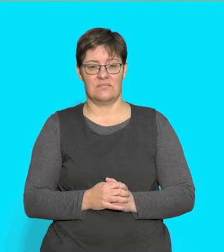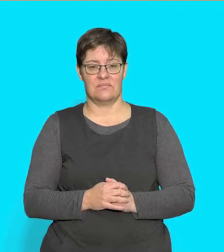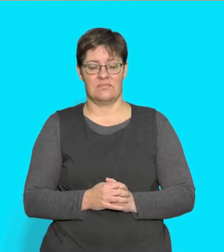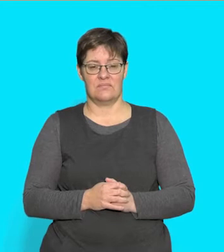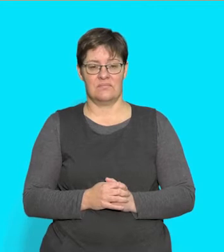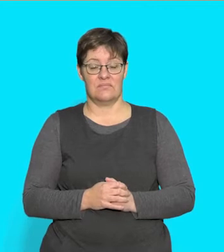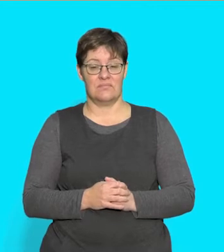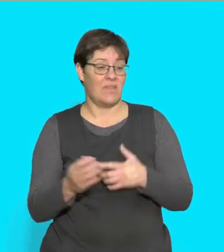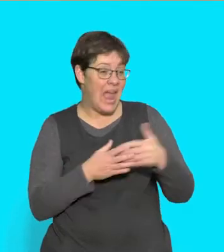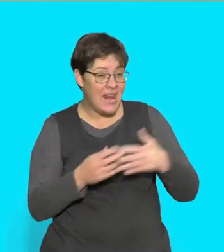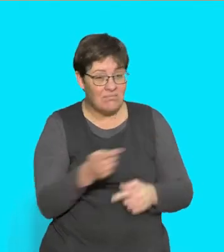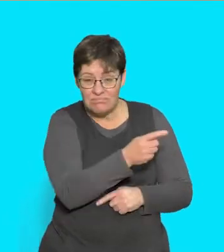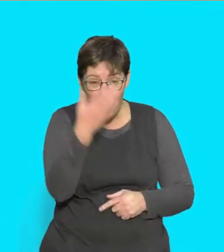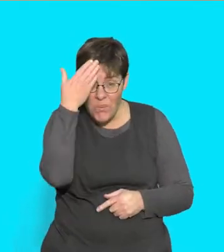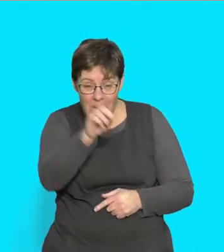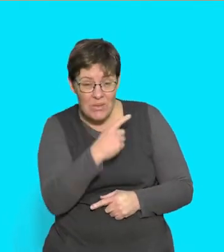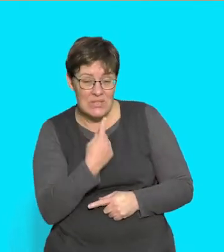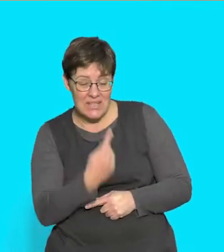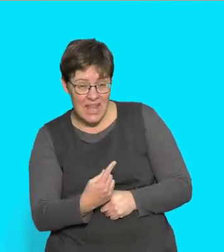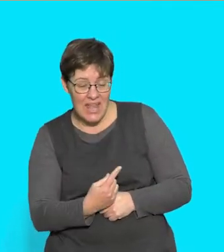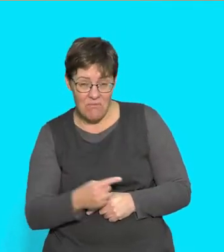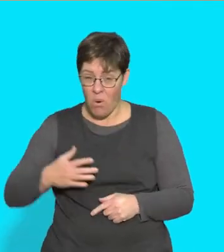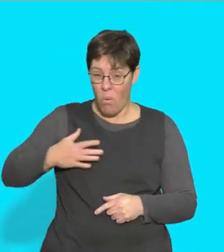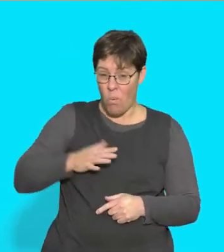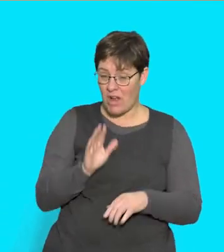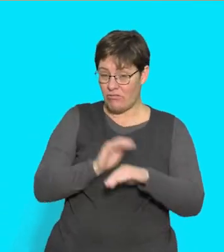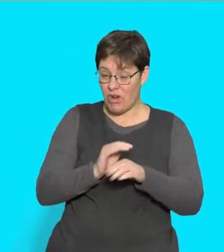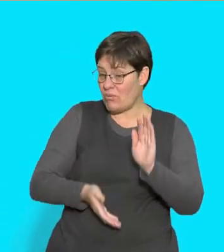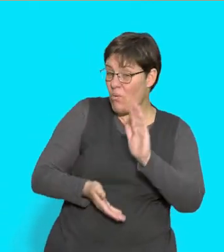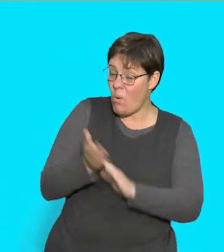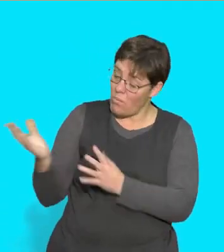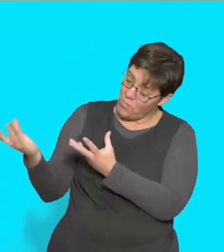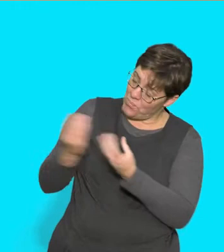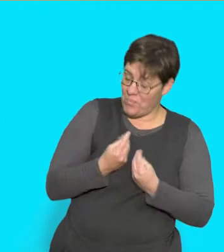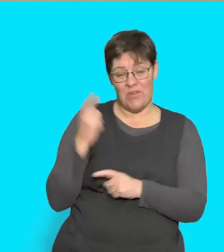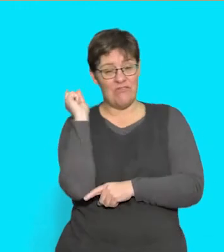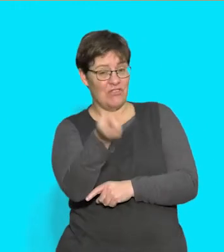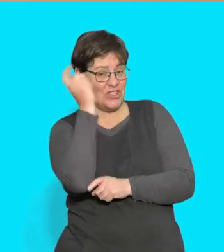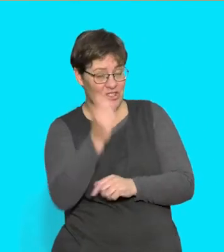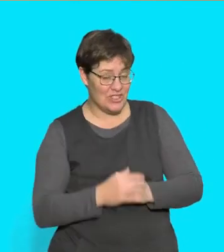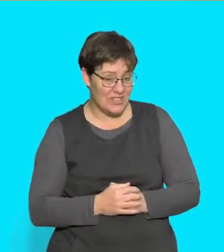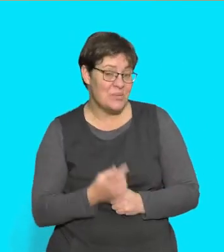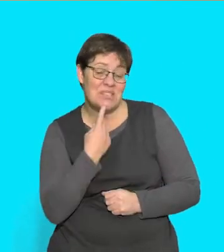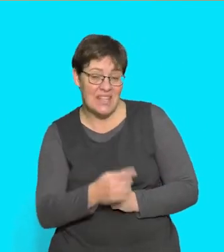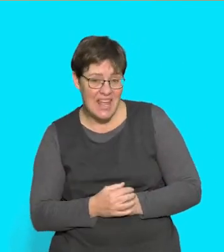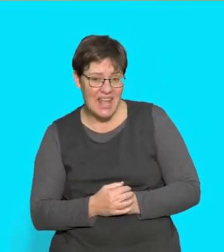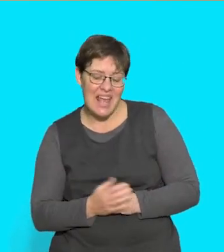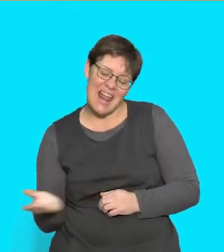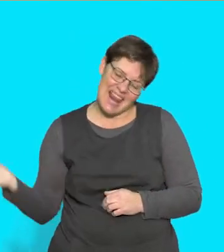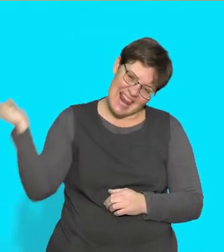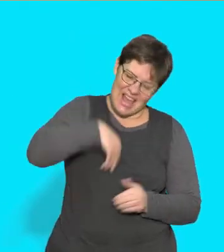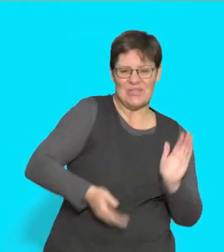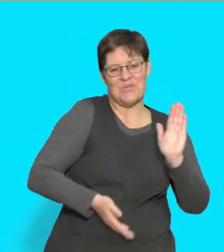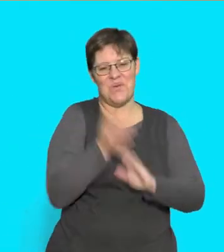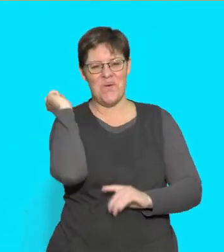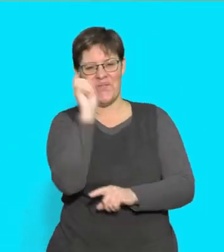Does anyone know what to say if we want a friend to go fishing with us? We say, let's go